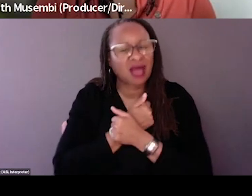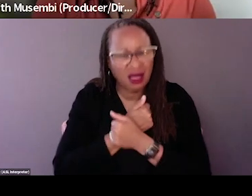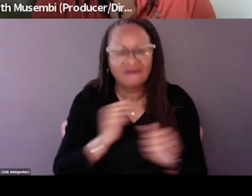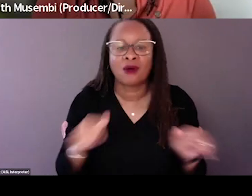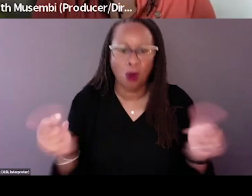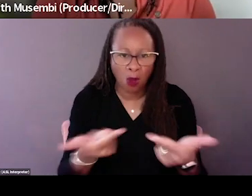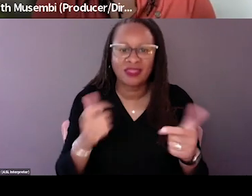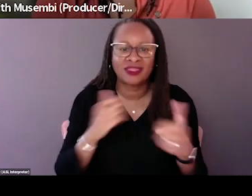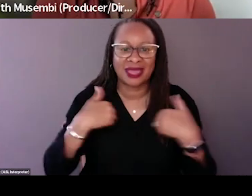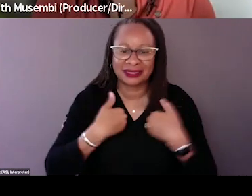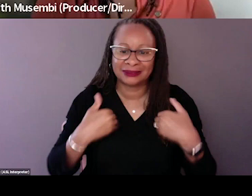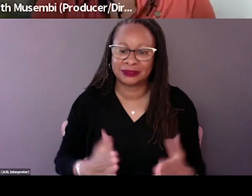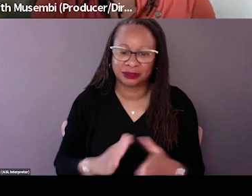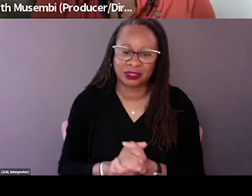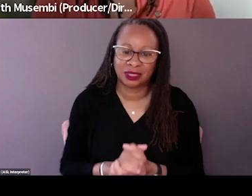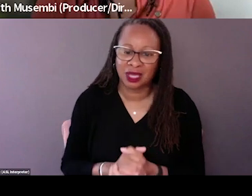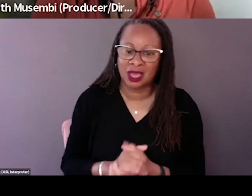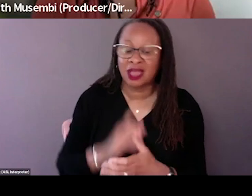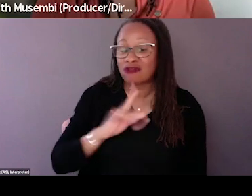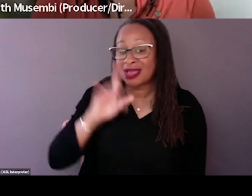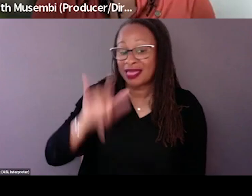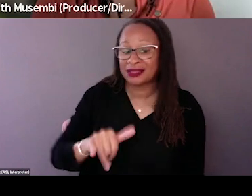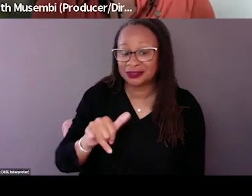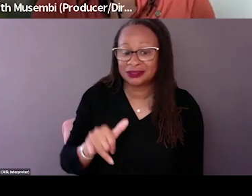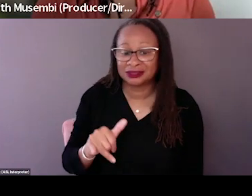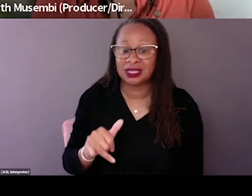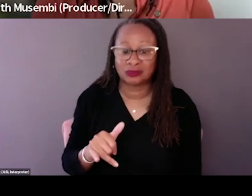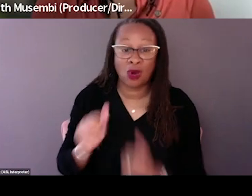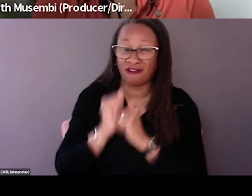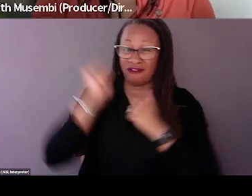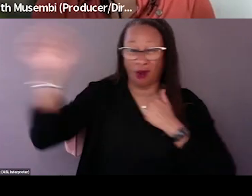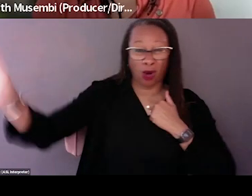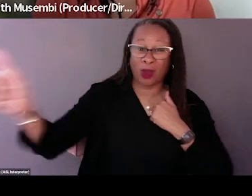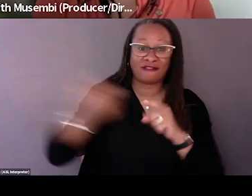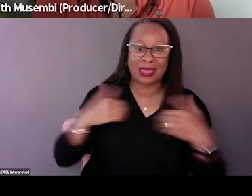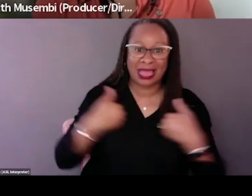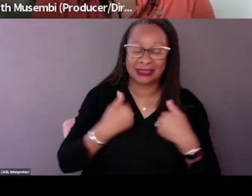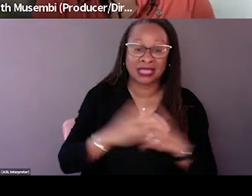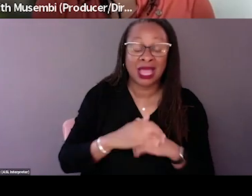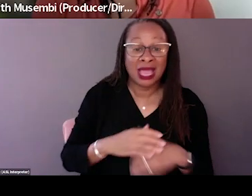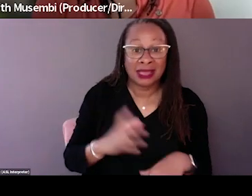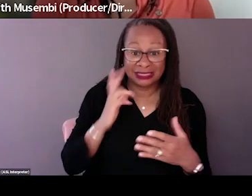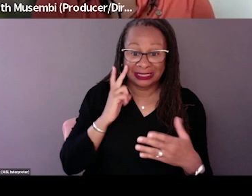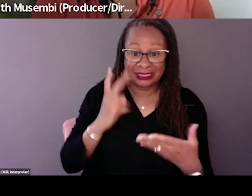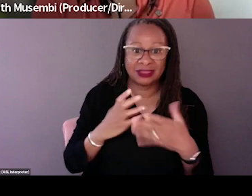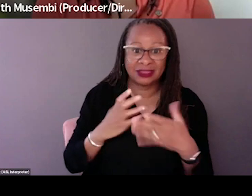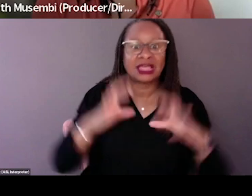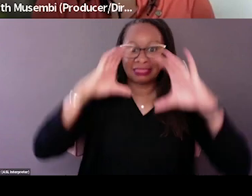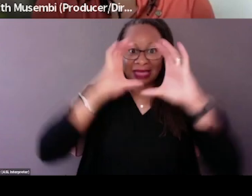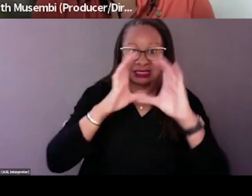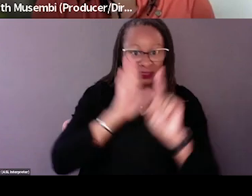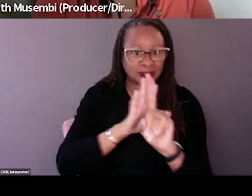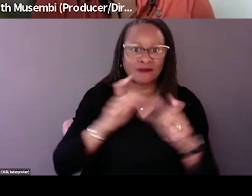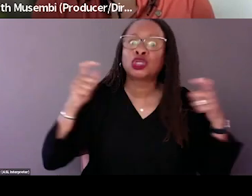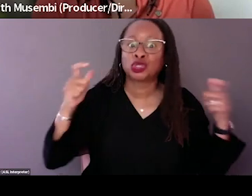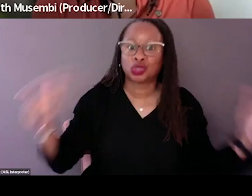is, with the kit we have, we're a very long way from those animals. You may think that they're looking down the lens at you, but because the size of these lenses, they're a long way away. So